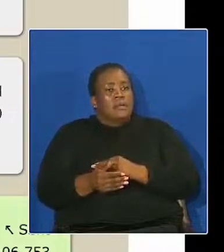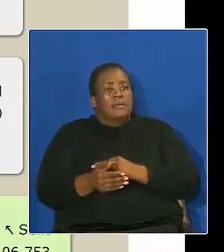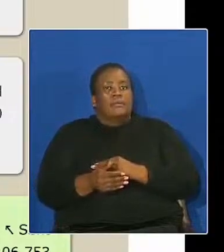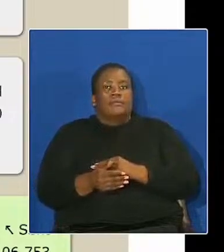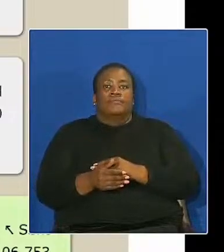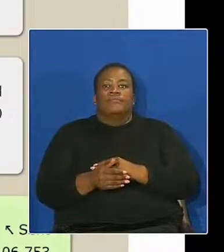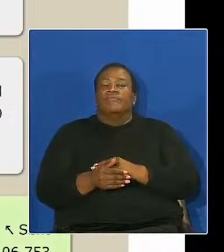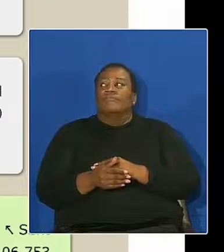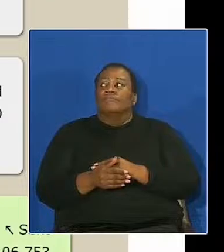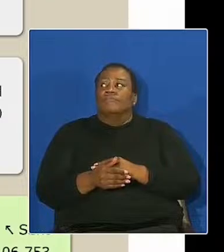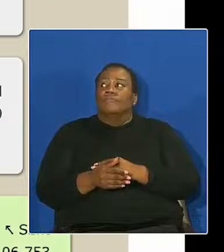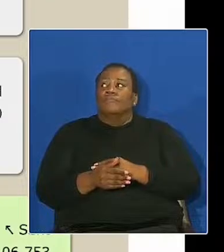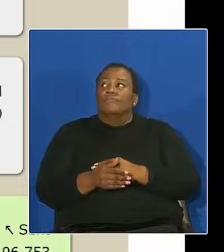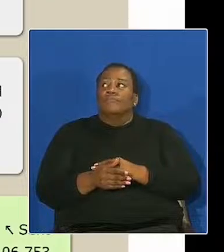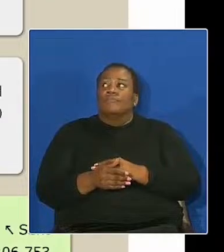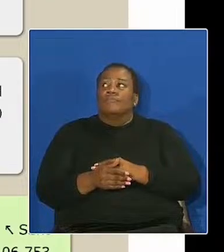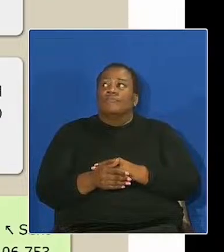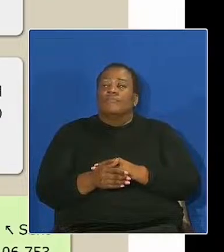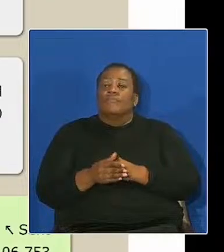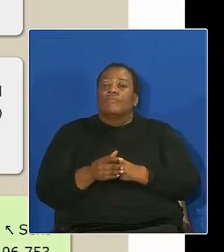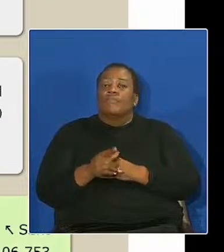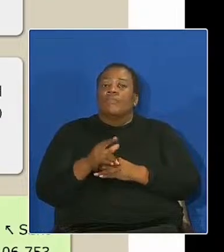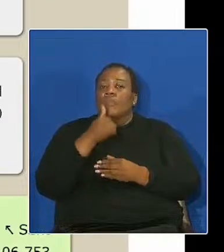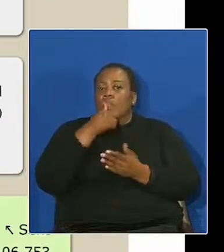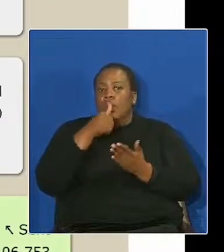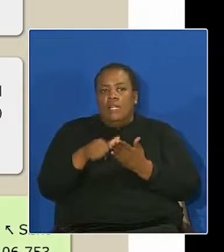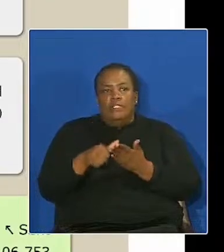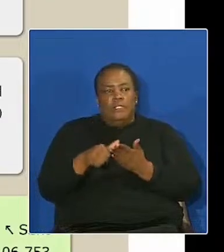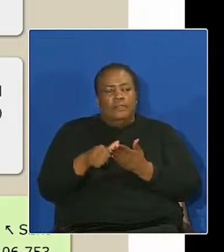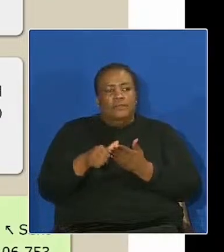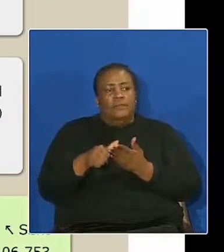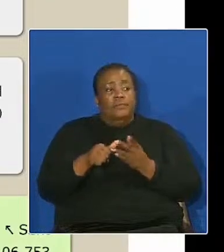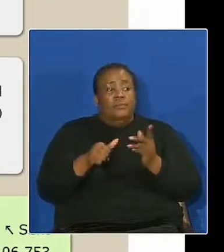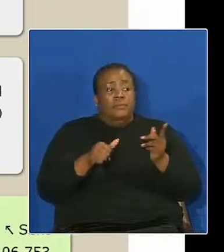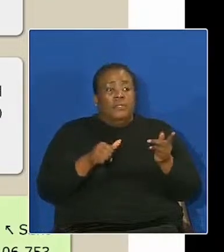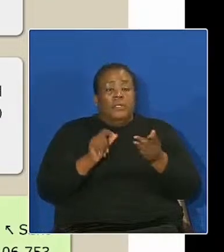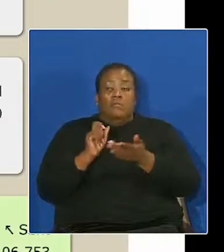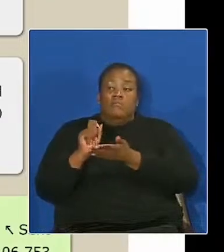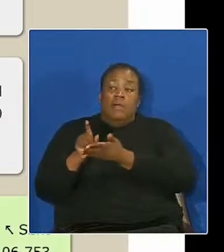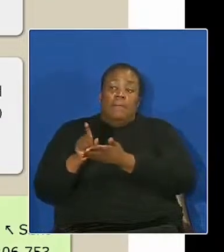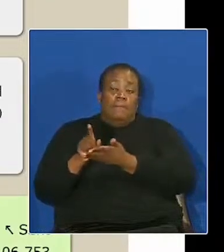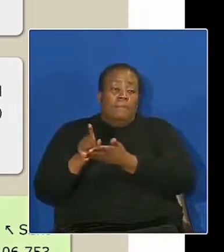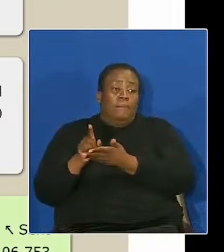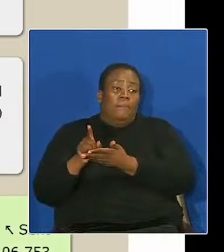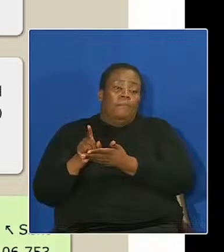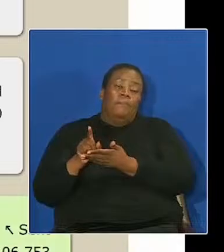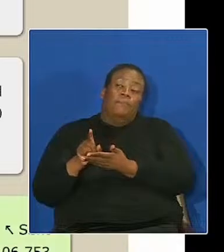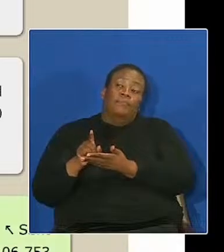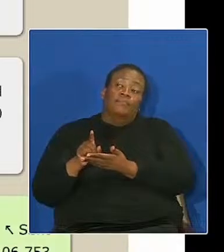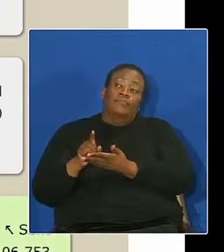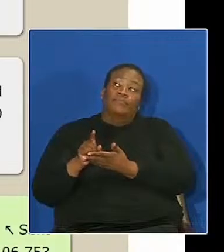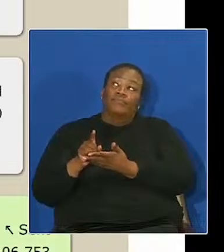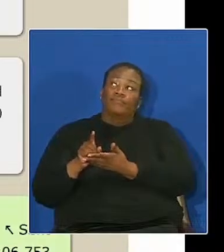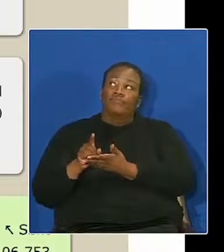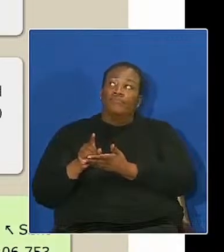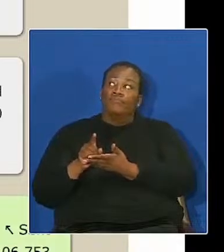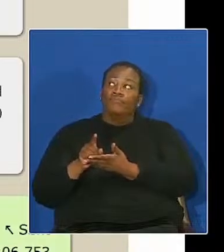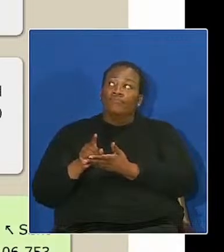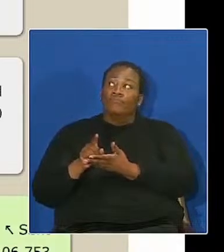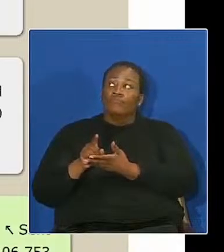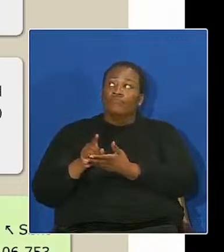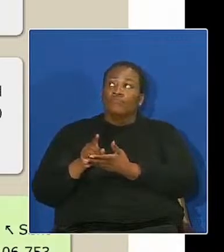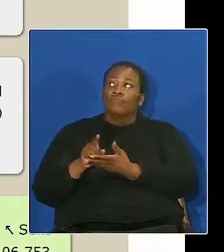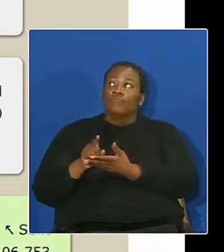lecture, then Mr. Brown Mukhozi is sending a message to Mr. Matlala,